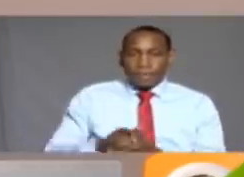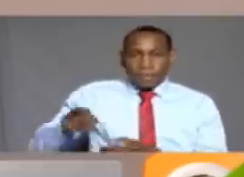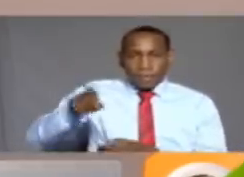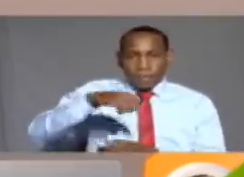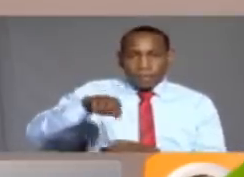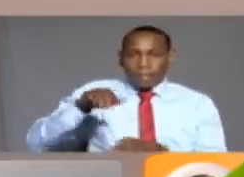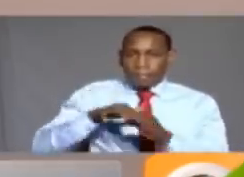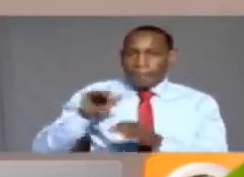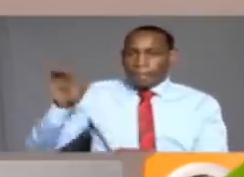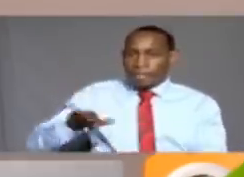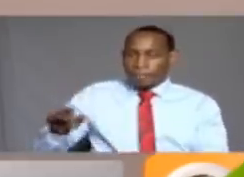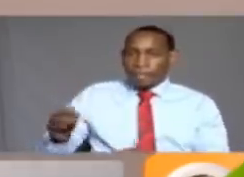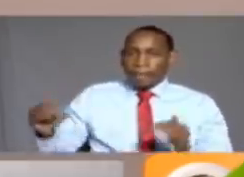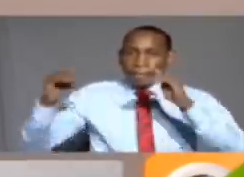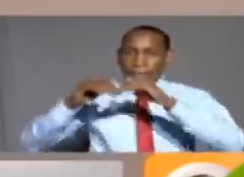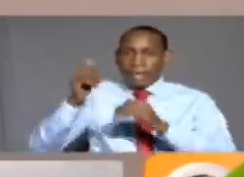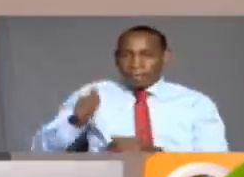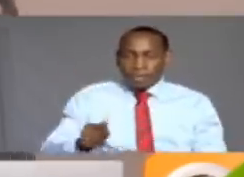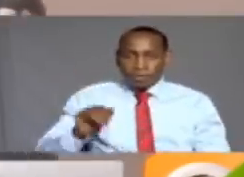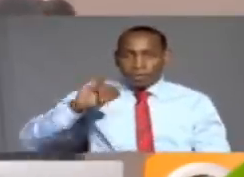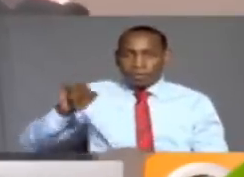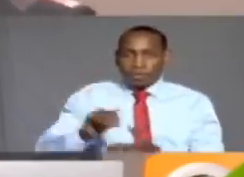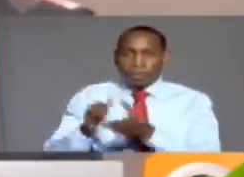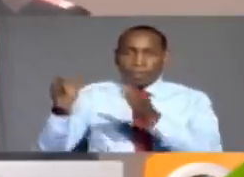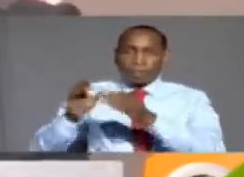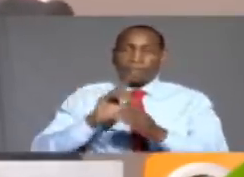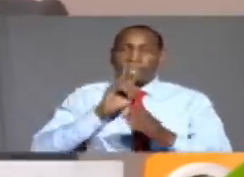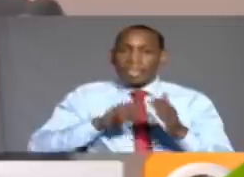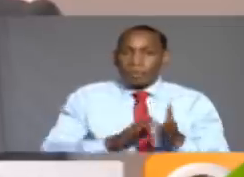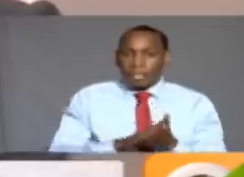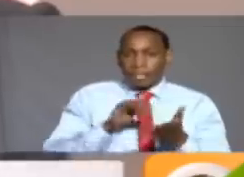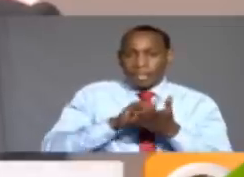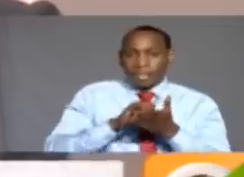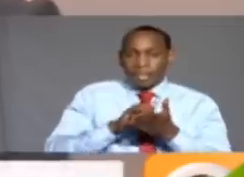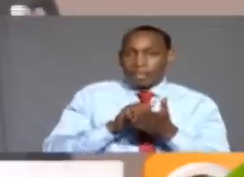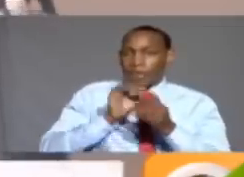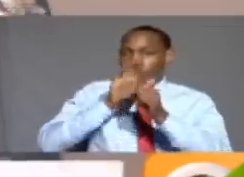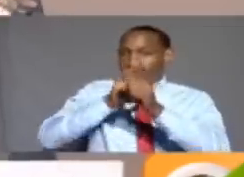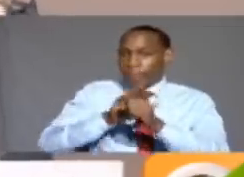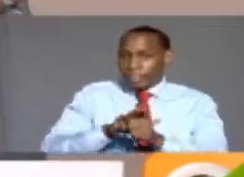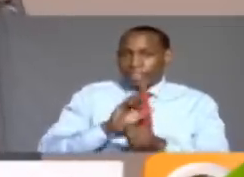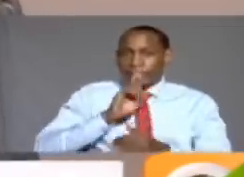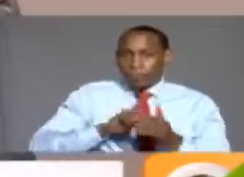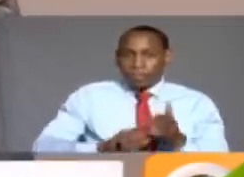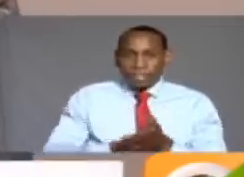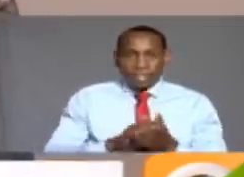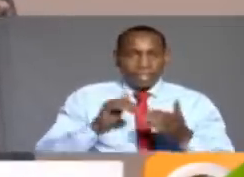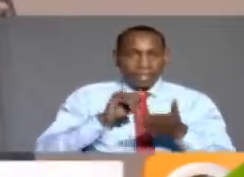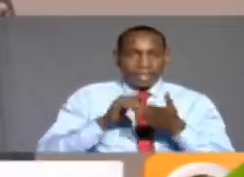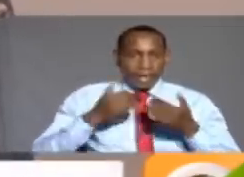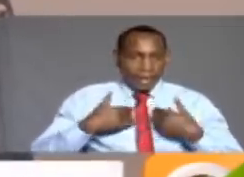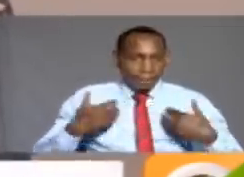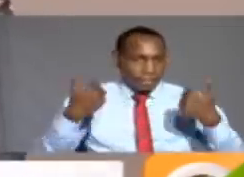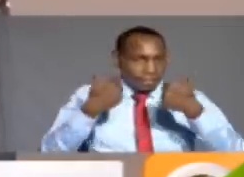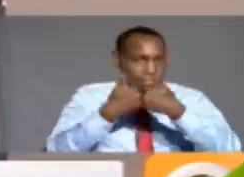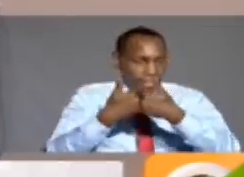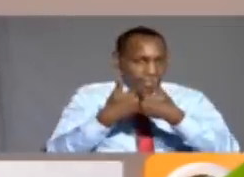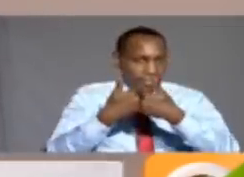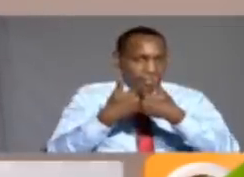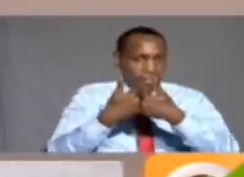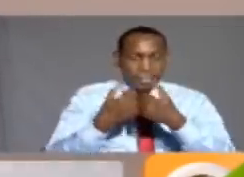of parliament, as members of Jubilee. Now you are saying it is insubordination to say I have a challenge